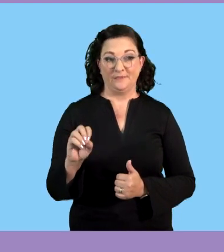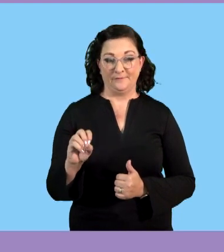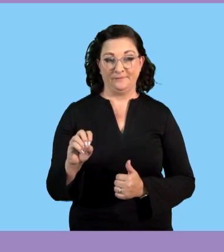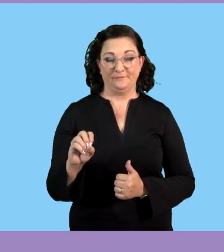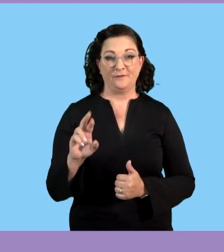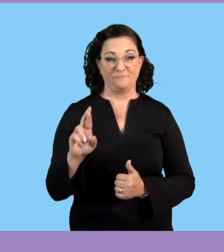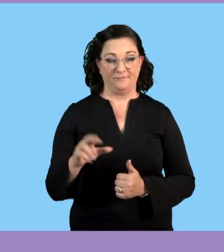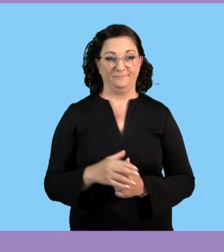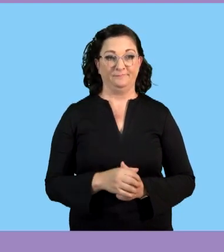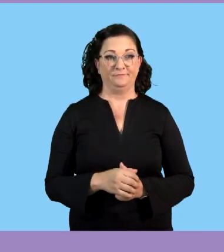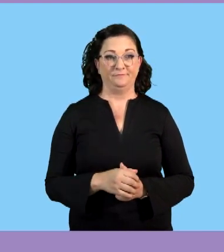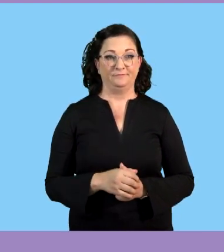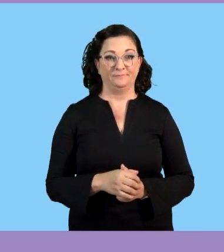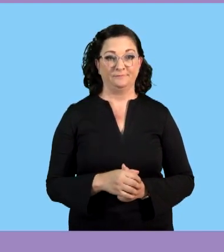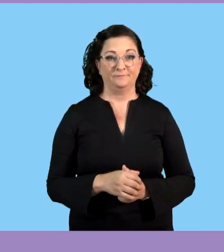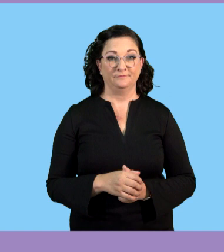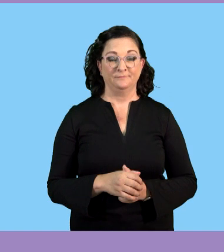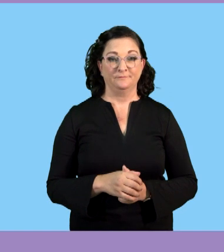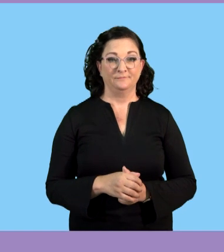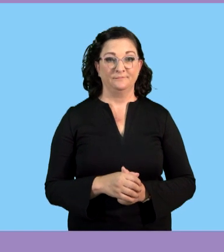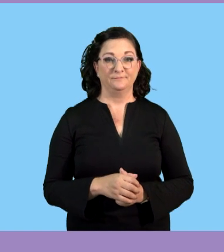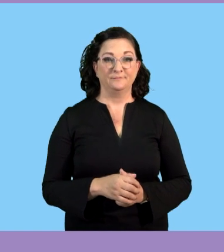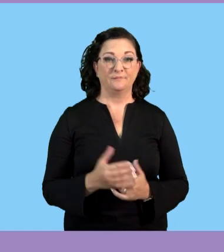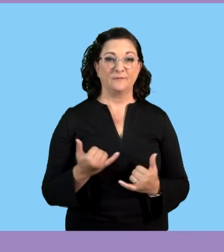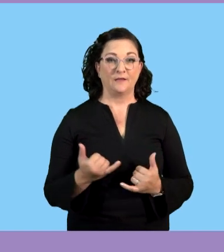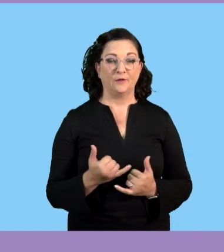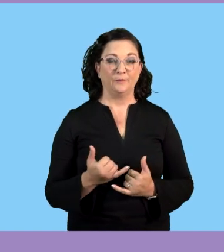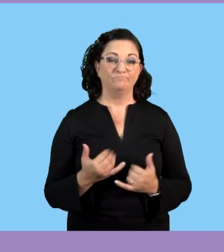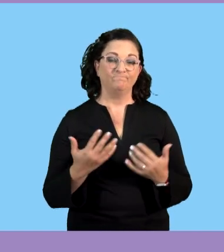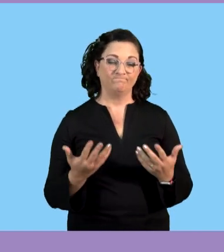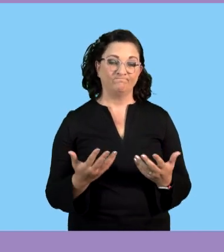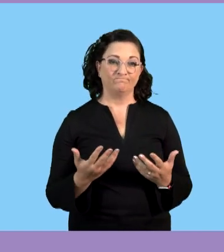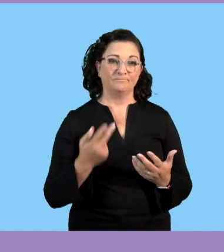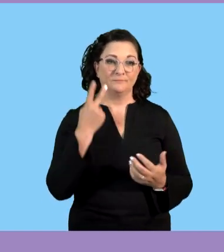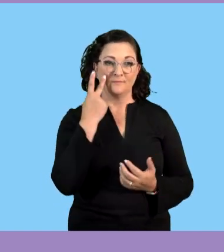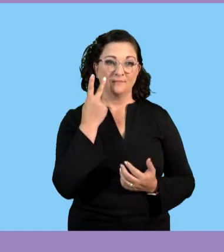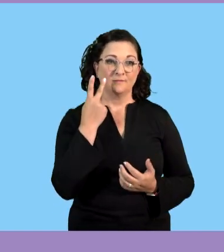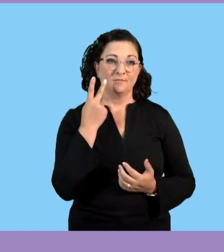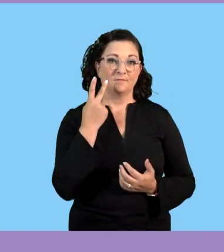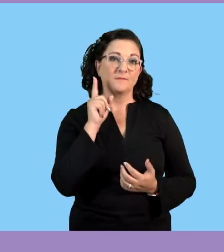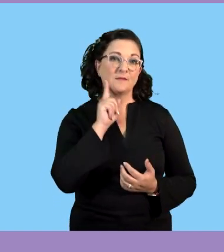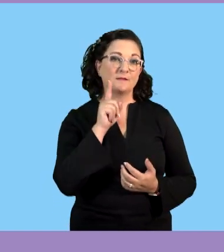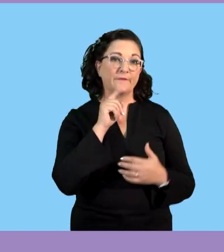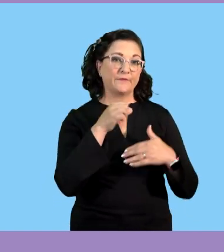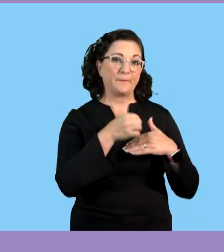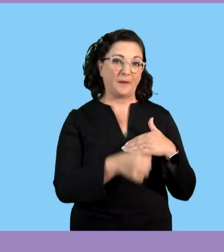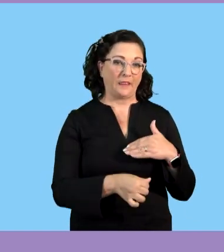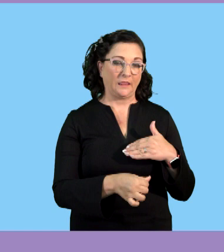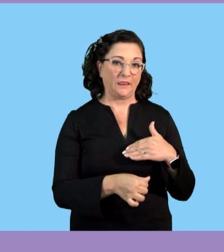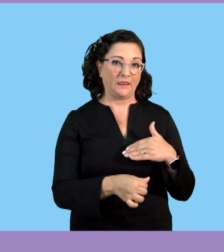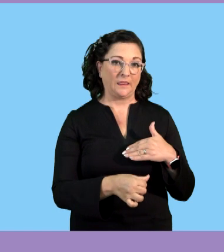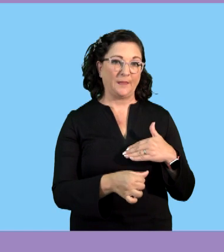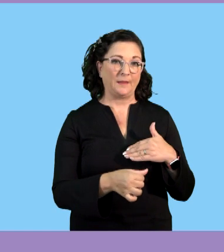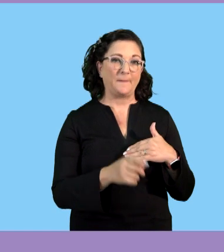143,650 rands. And now, let's note this. Each installment is